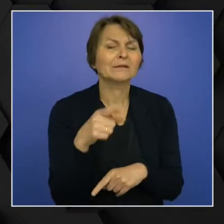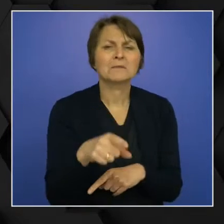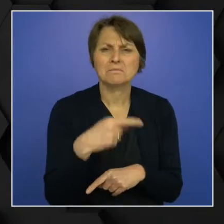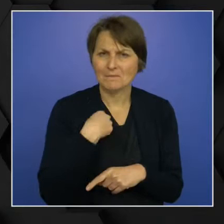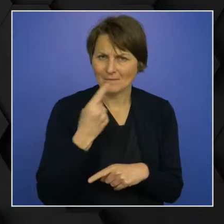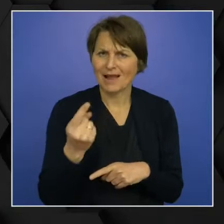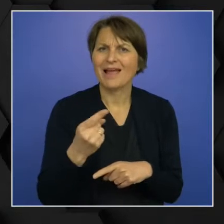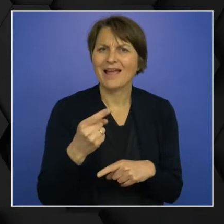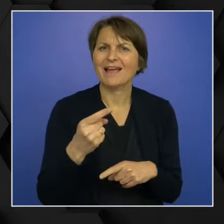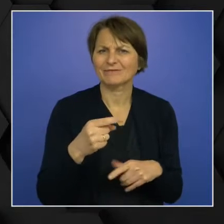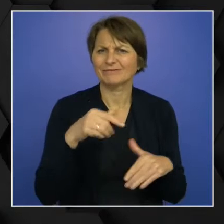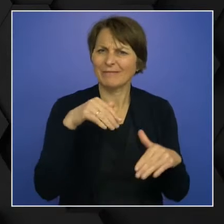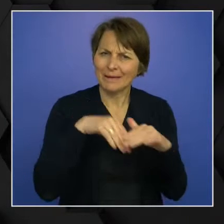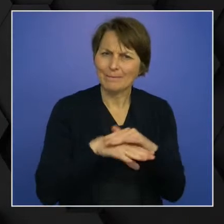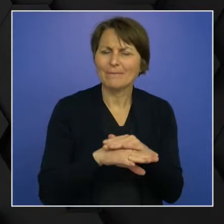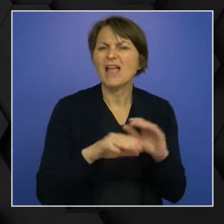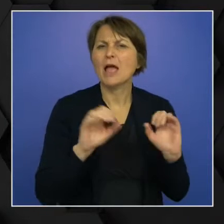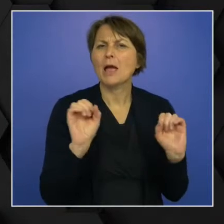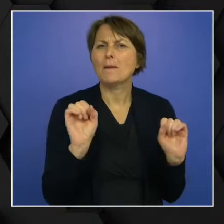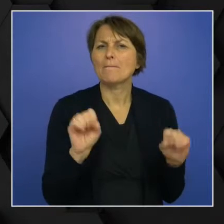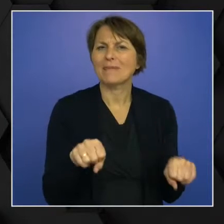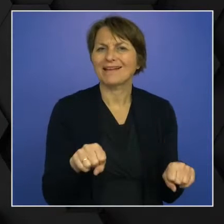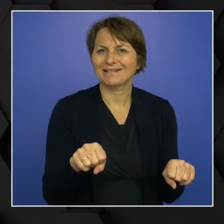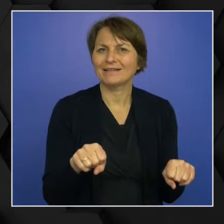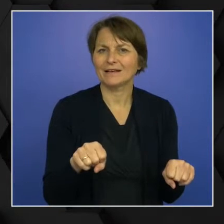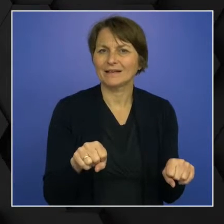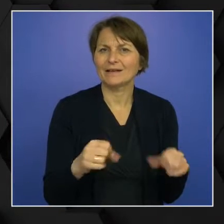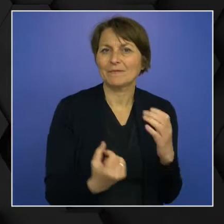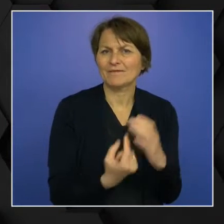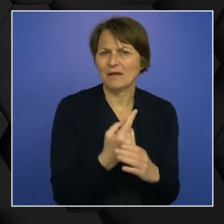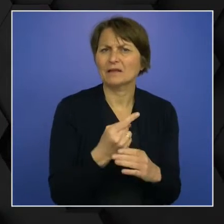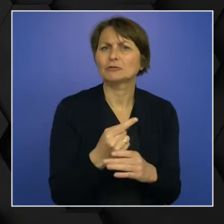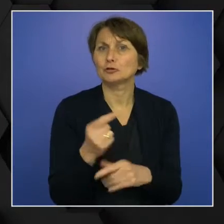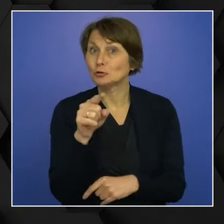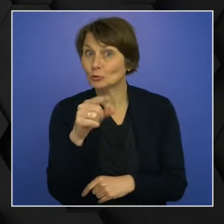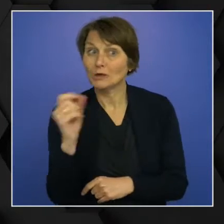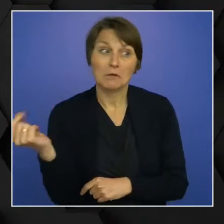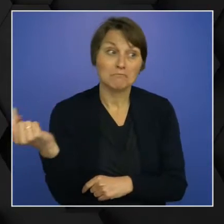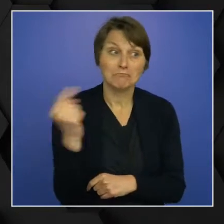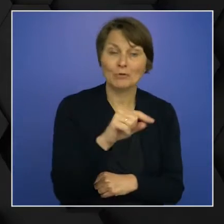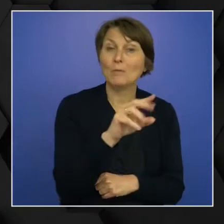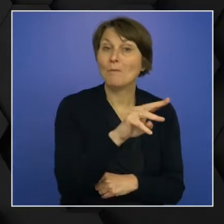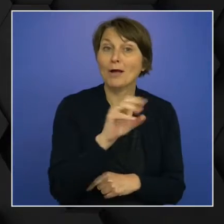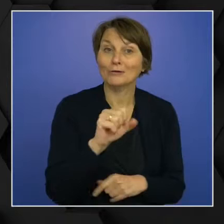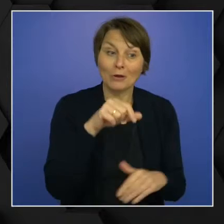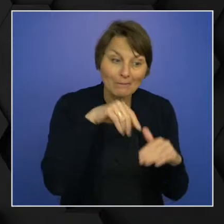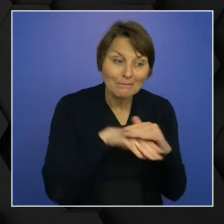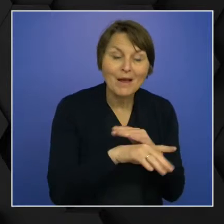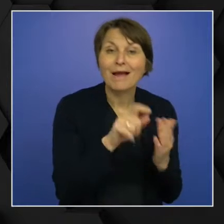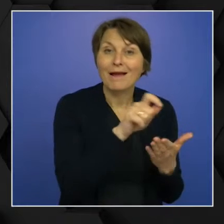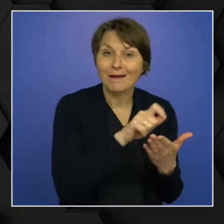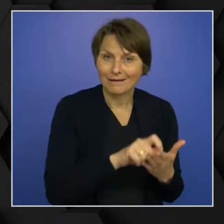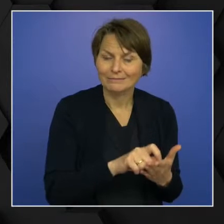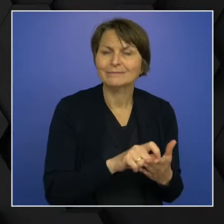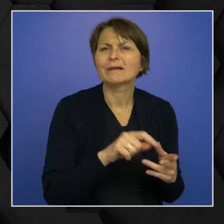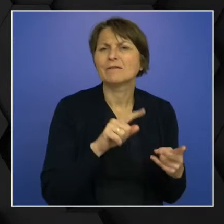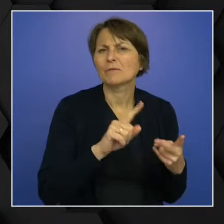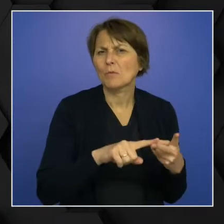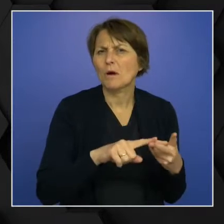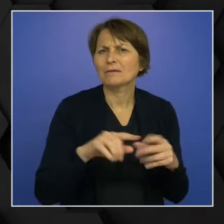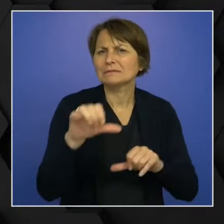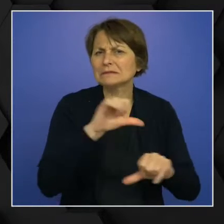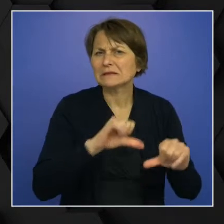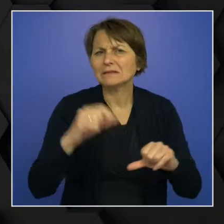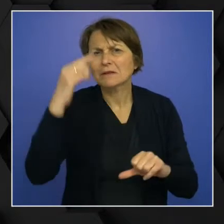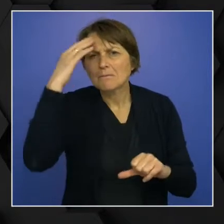Just go look up Ability Summit Microsoft, register. There's some fascinating sessions in there. There's one around the science of mental health that I'm particularly interested